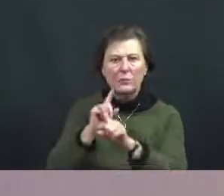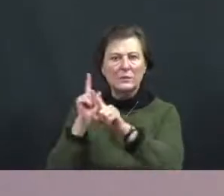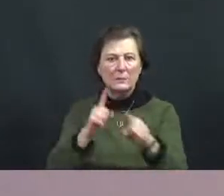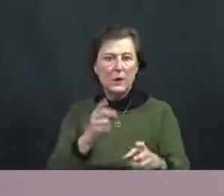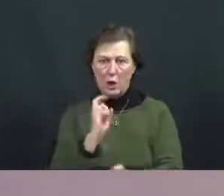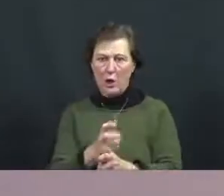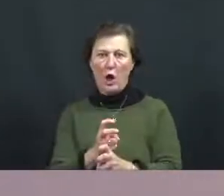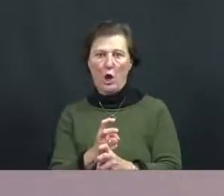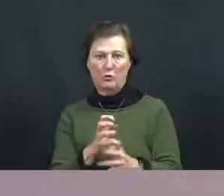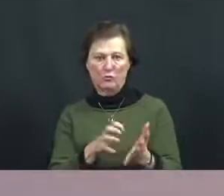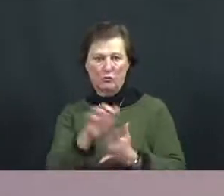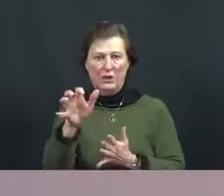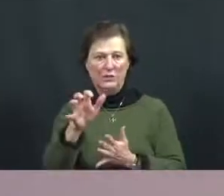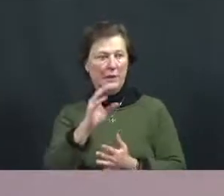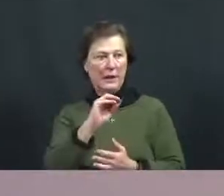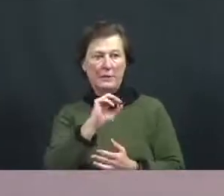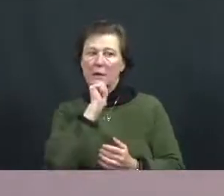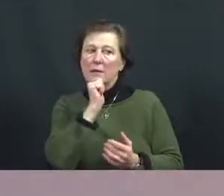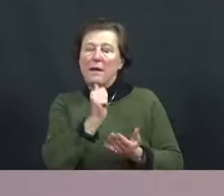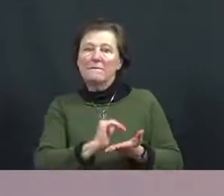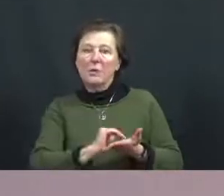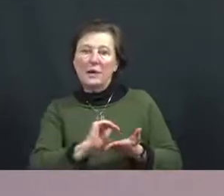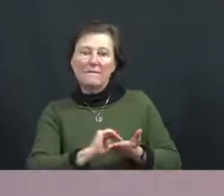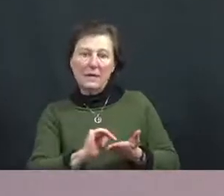harsh and unforgiving.